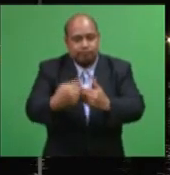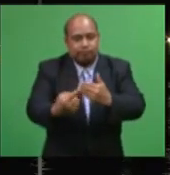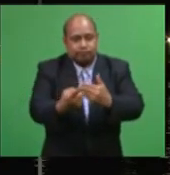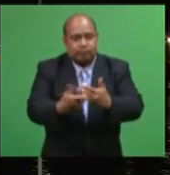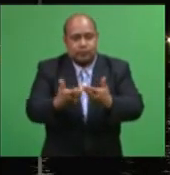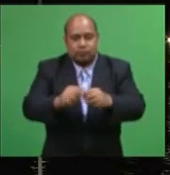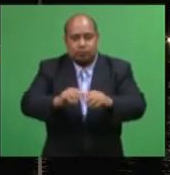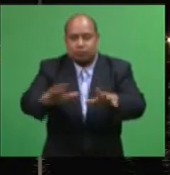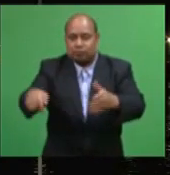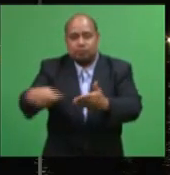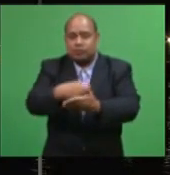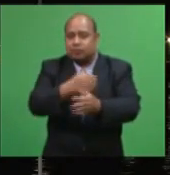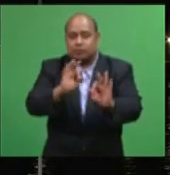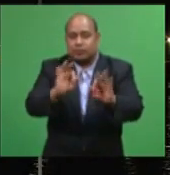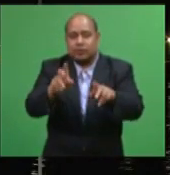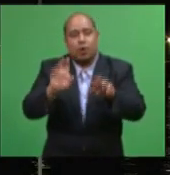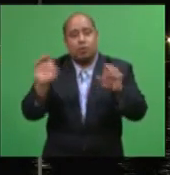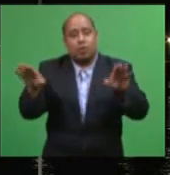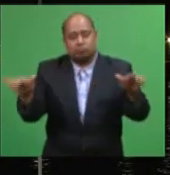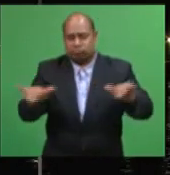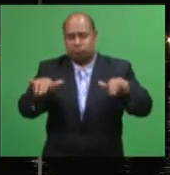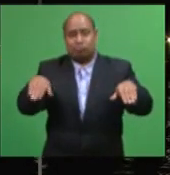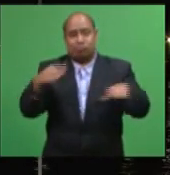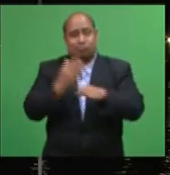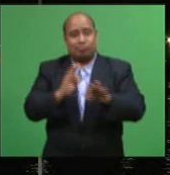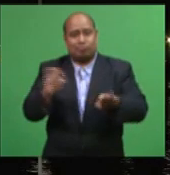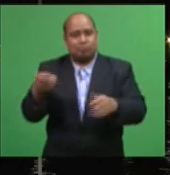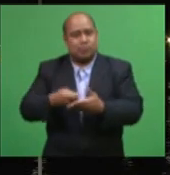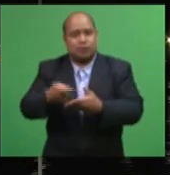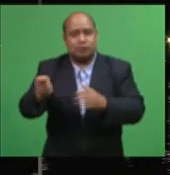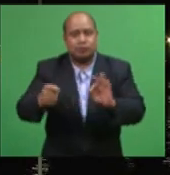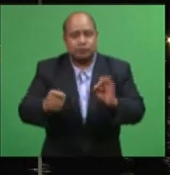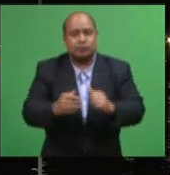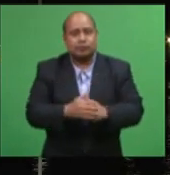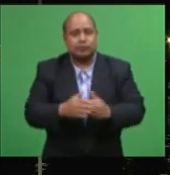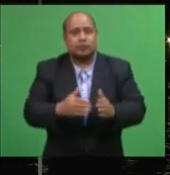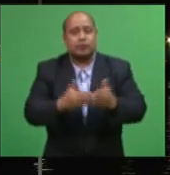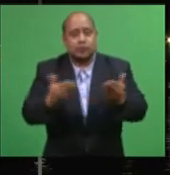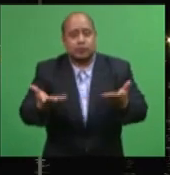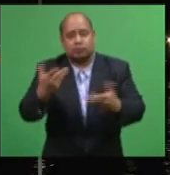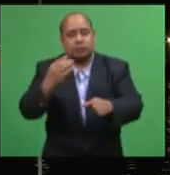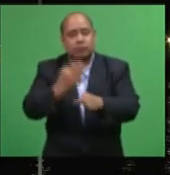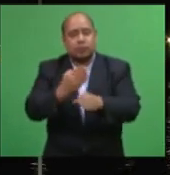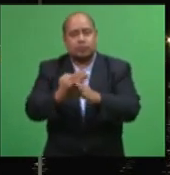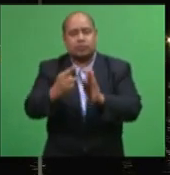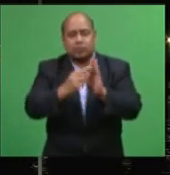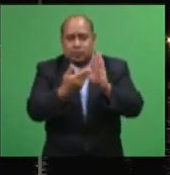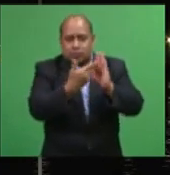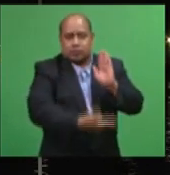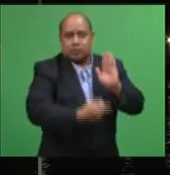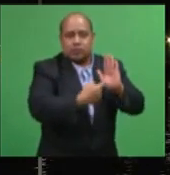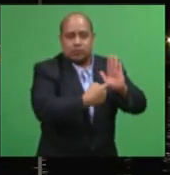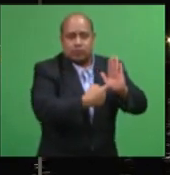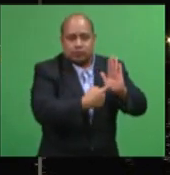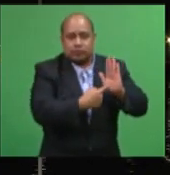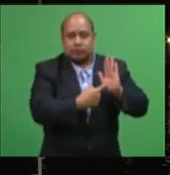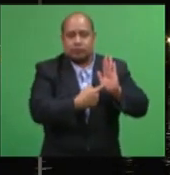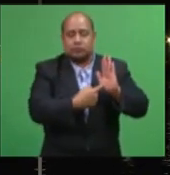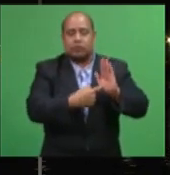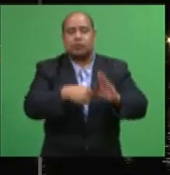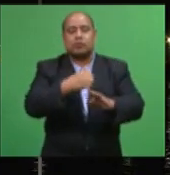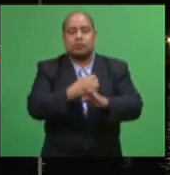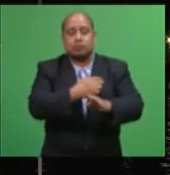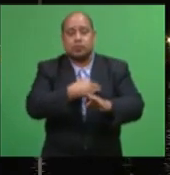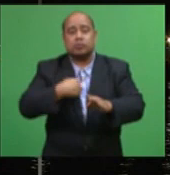statutory leave and other entitlements under the Employment Relations Act 2007. The Employment Minister says there are